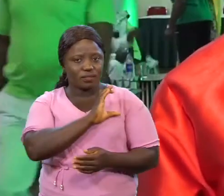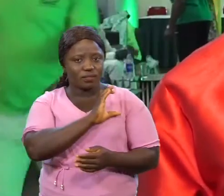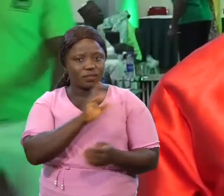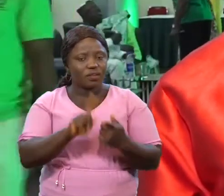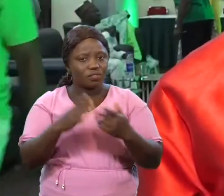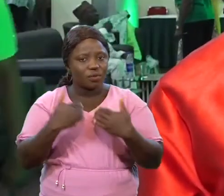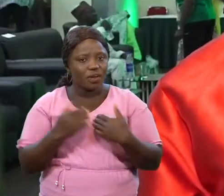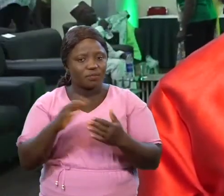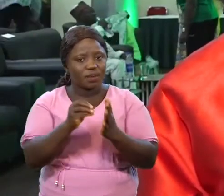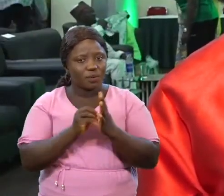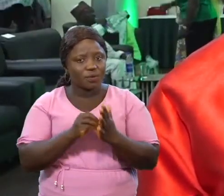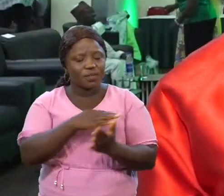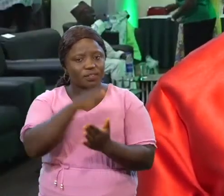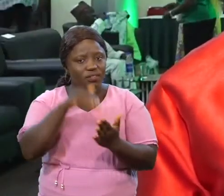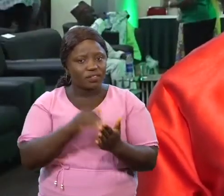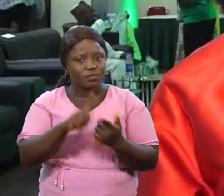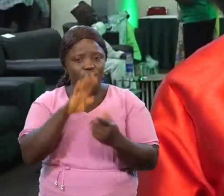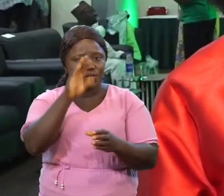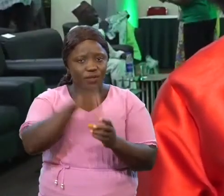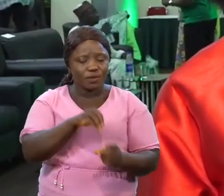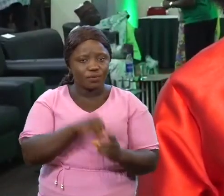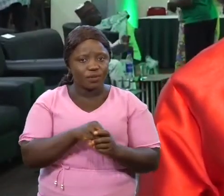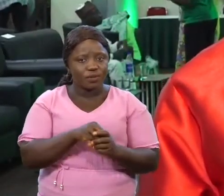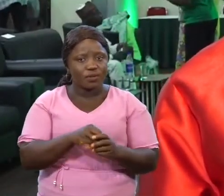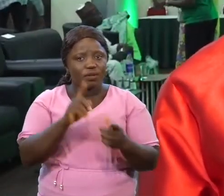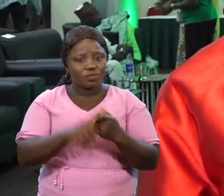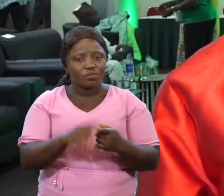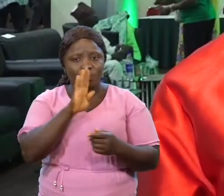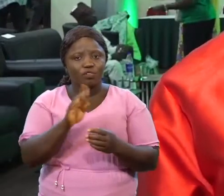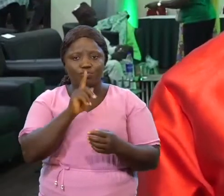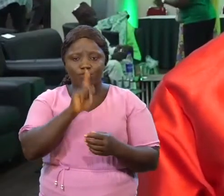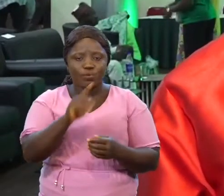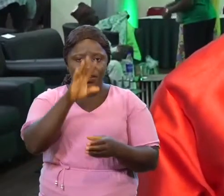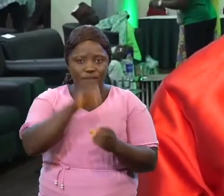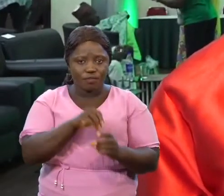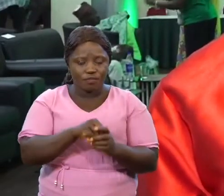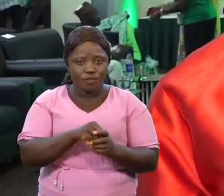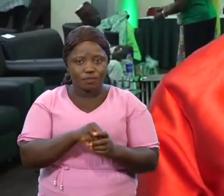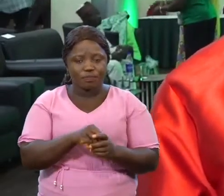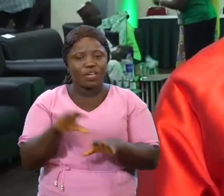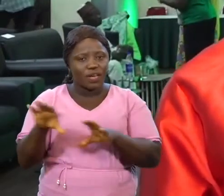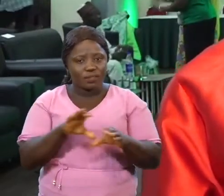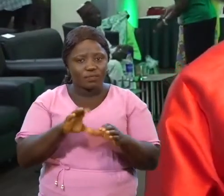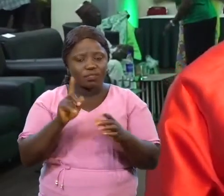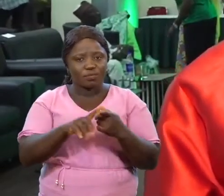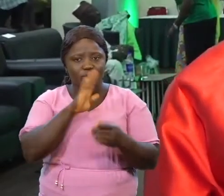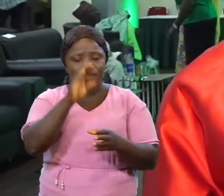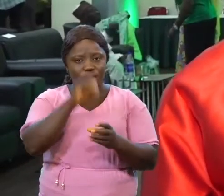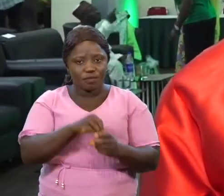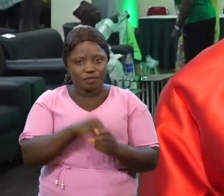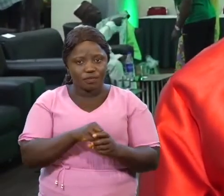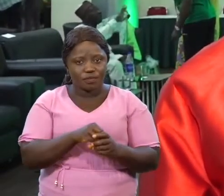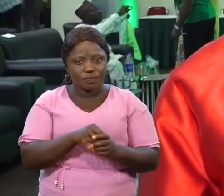be recognized, to be included, to be given a voice, opportunities to